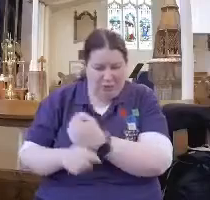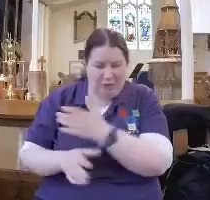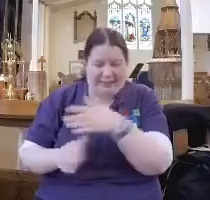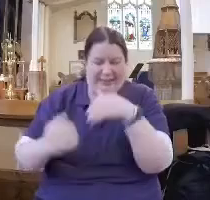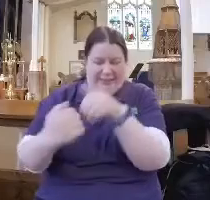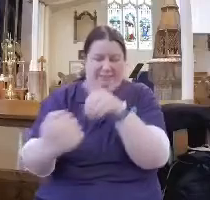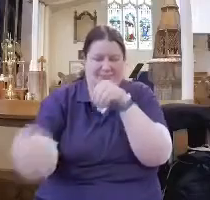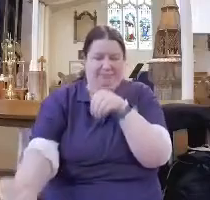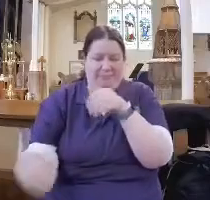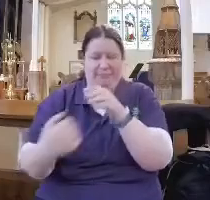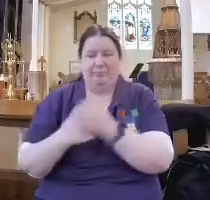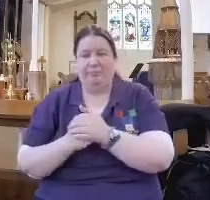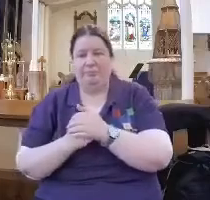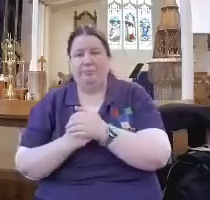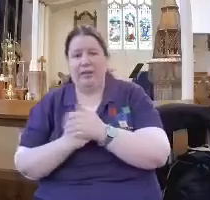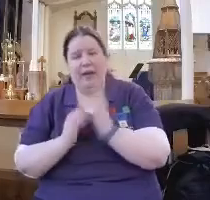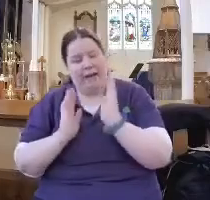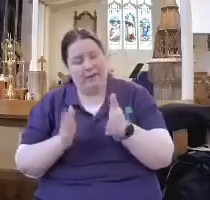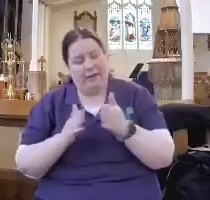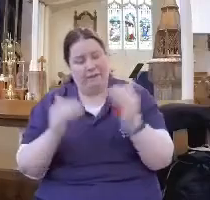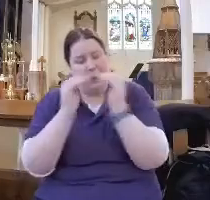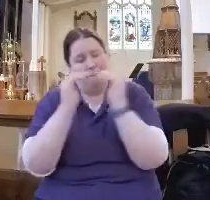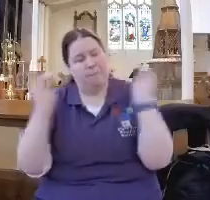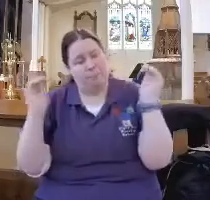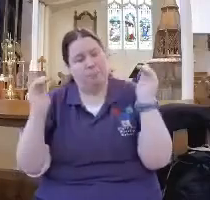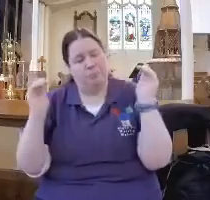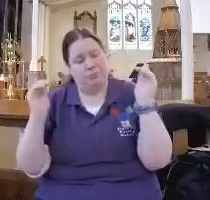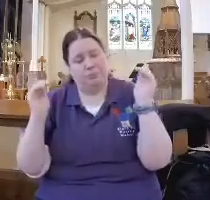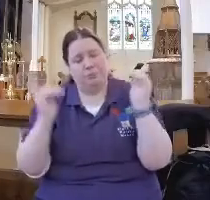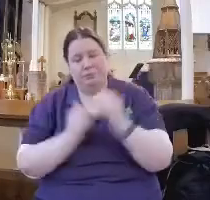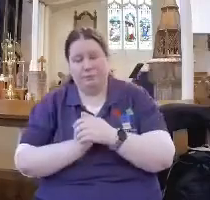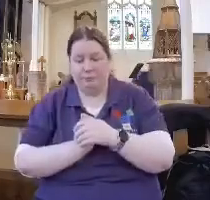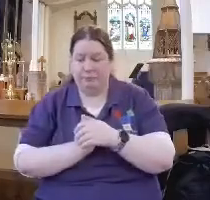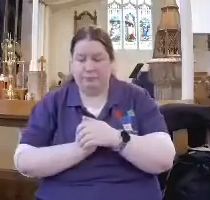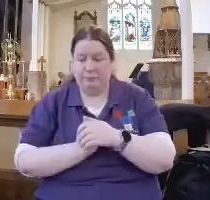You need to have a compatibility across the board.